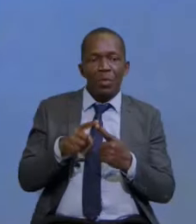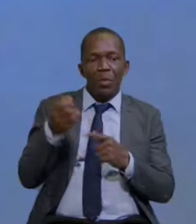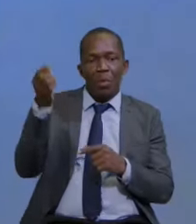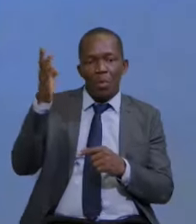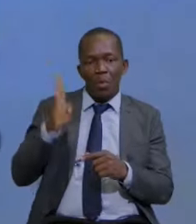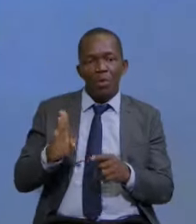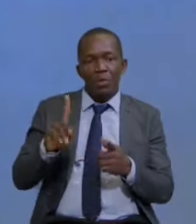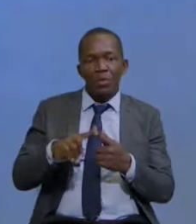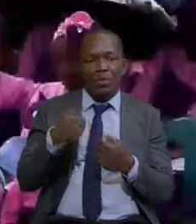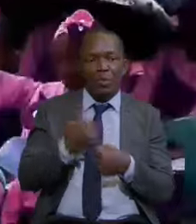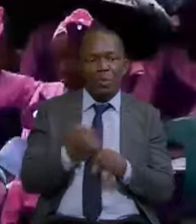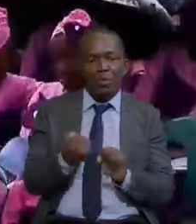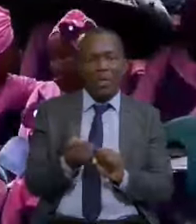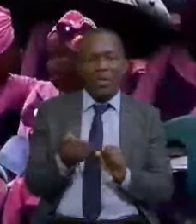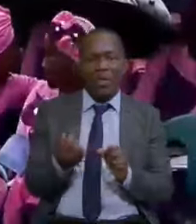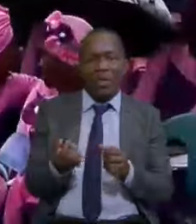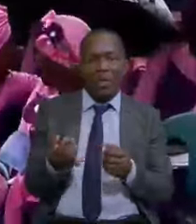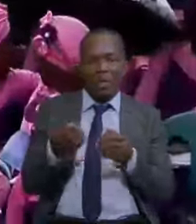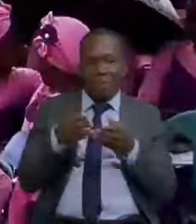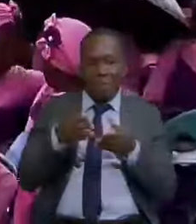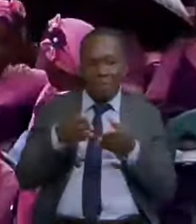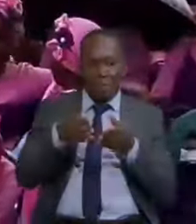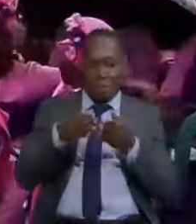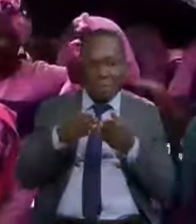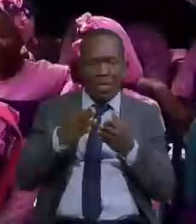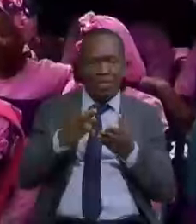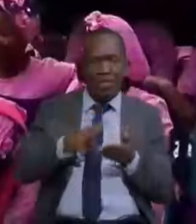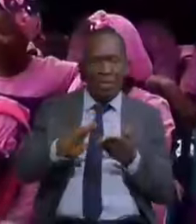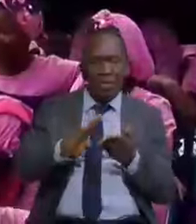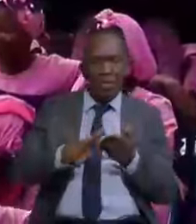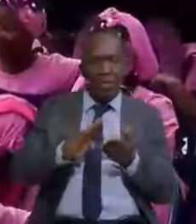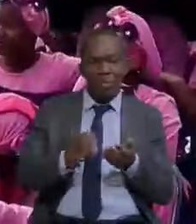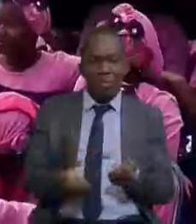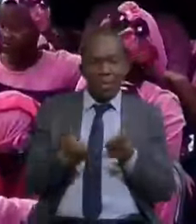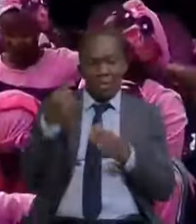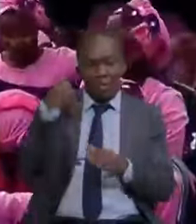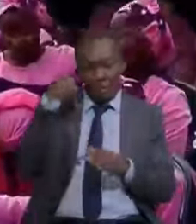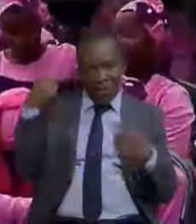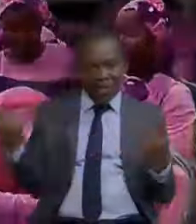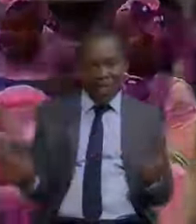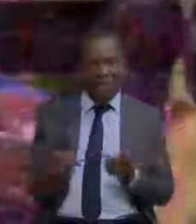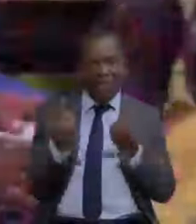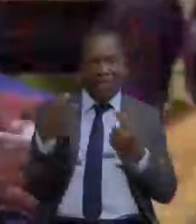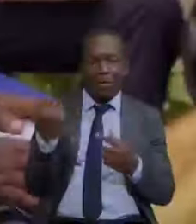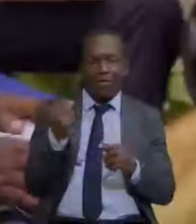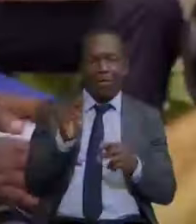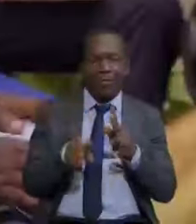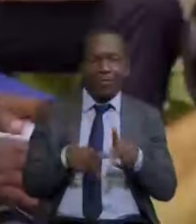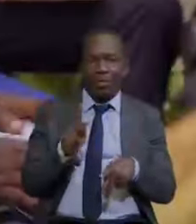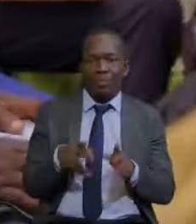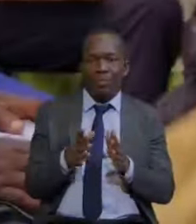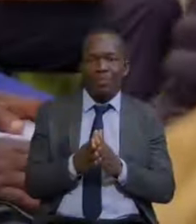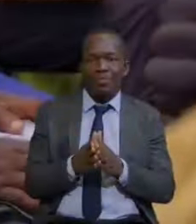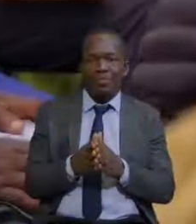reconciliation for the sins of the people. Look at verse 18. In verse 18, for in